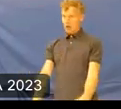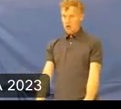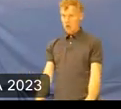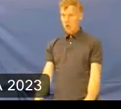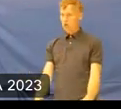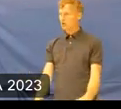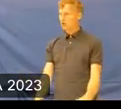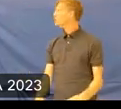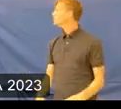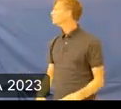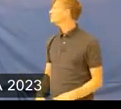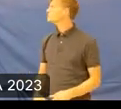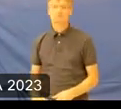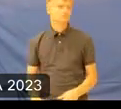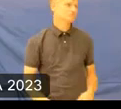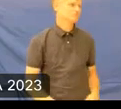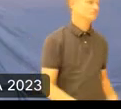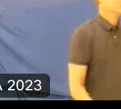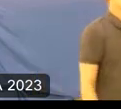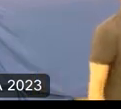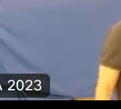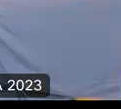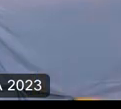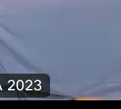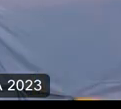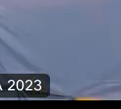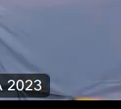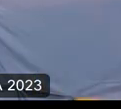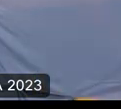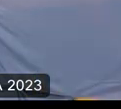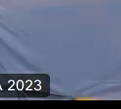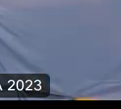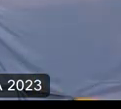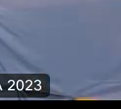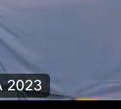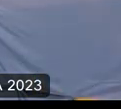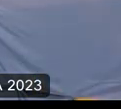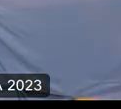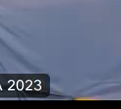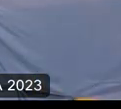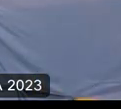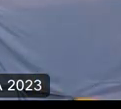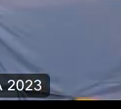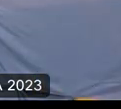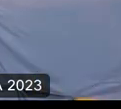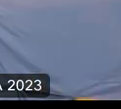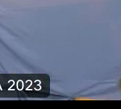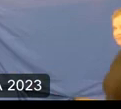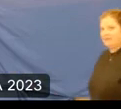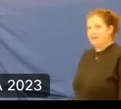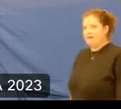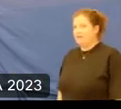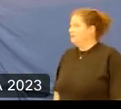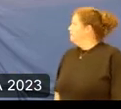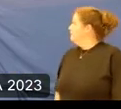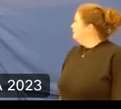And now I point, and this is perhaps, you know, grasping at straws, but you know, one possibility, I think, is that we had the